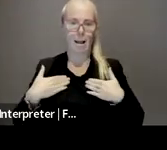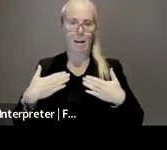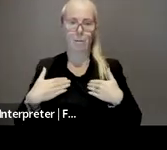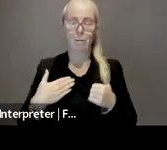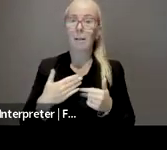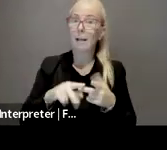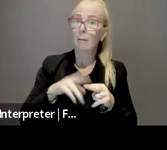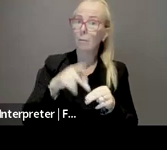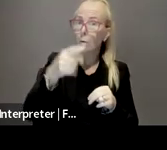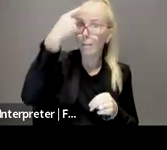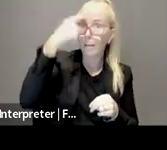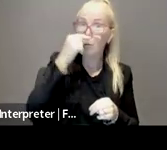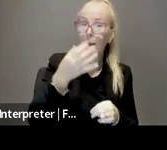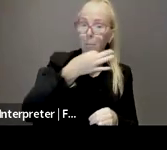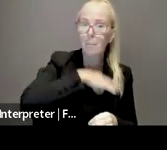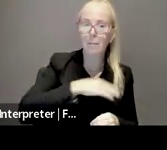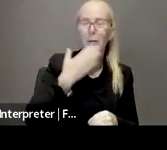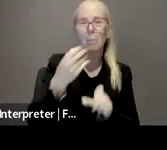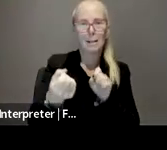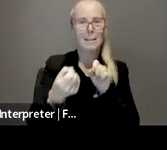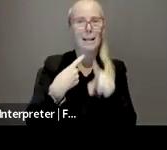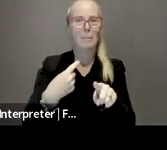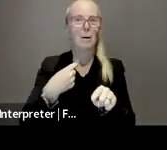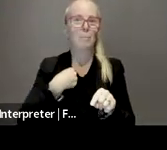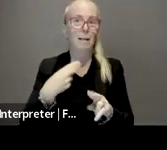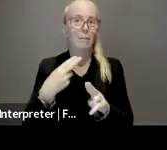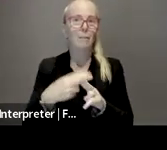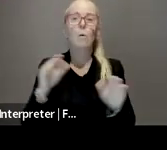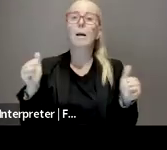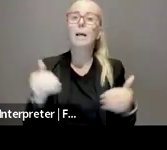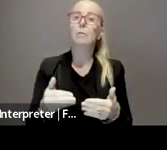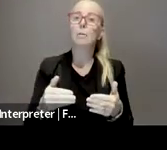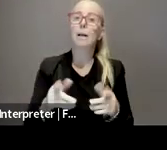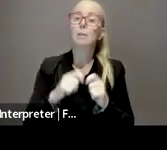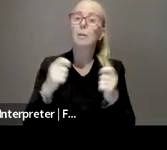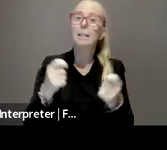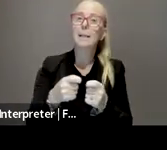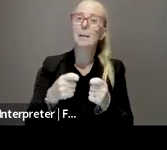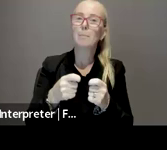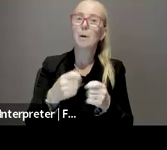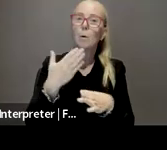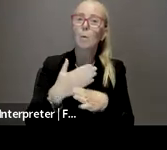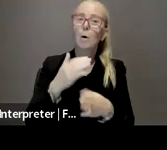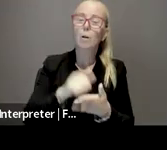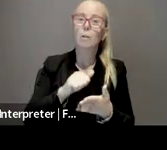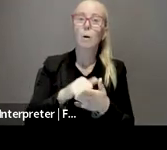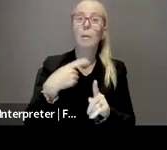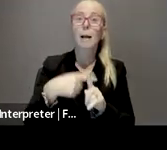christina.chang@geshido.com, for an introductory team workshop. And please join our waitlist by visiting geshido.com,